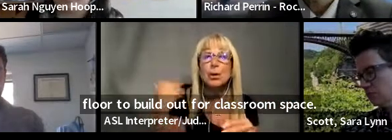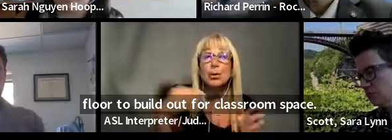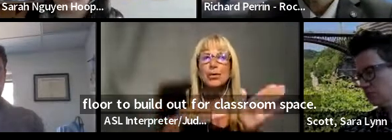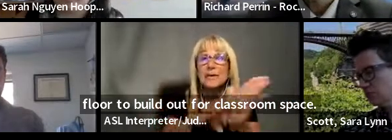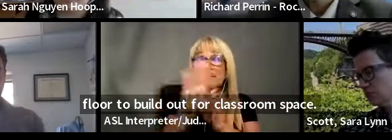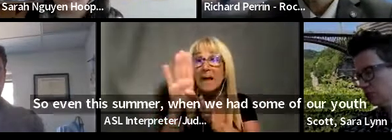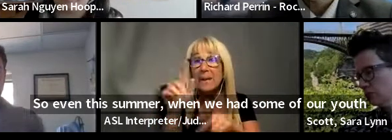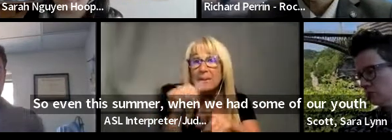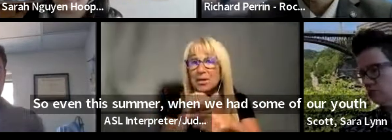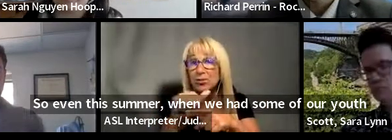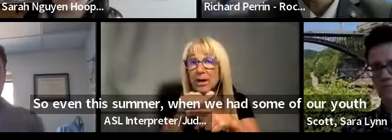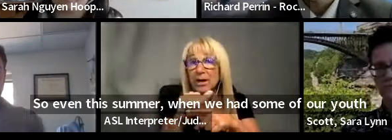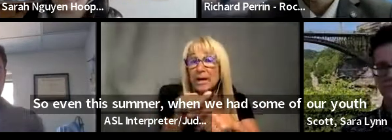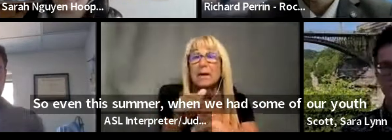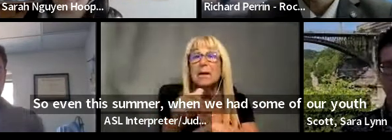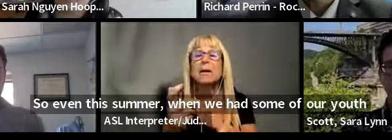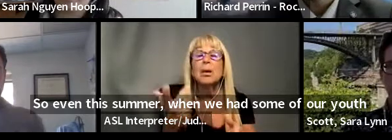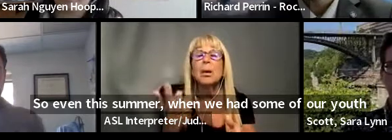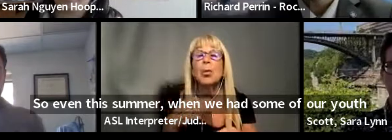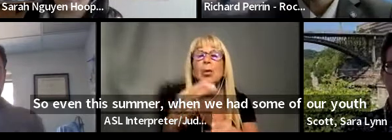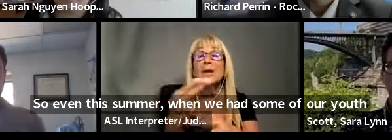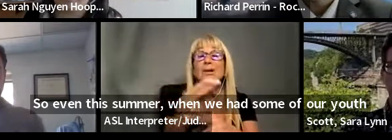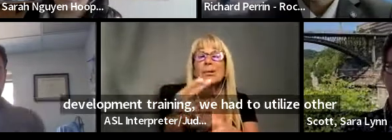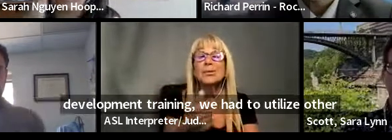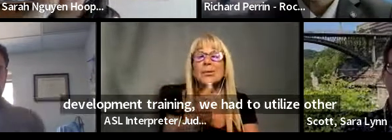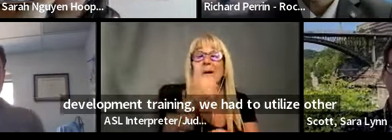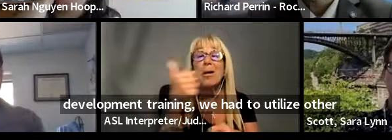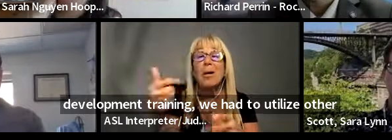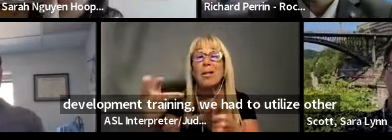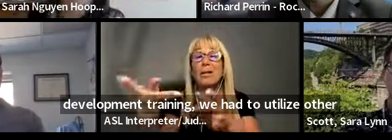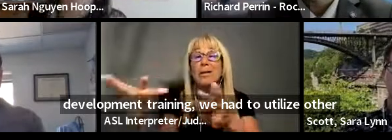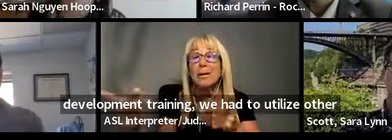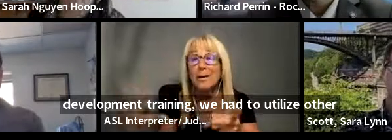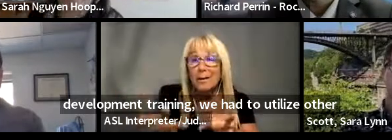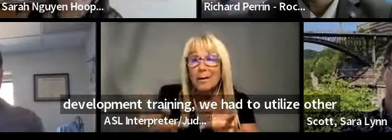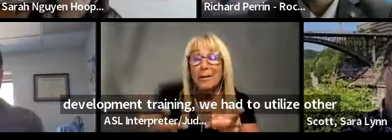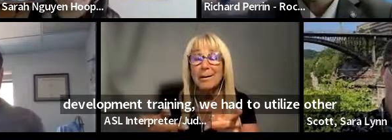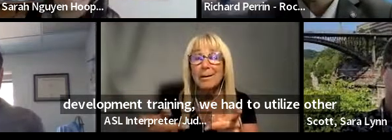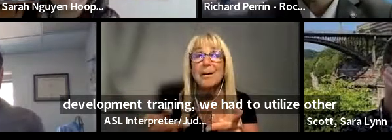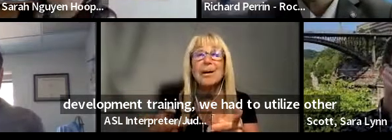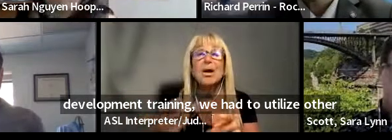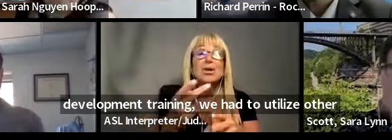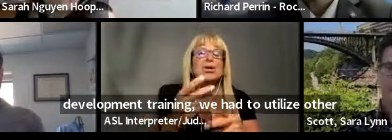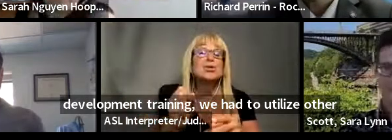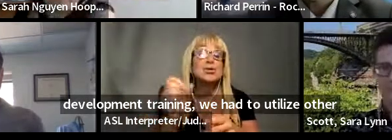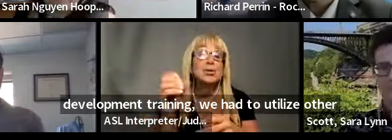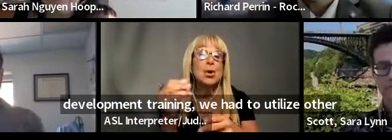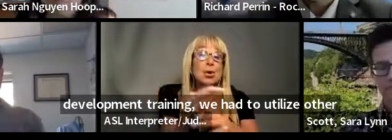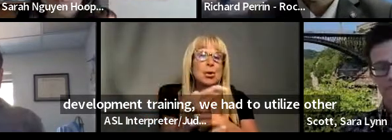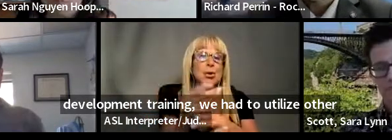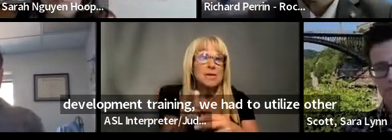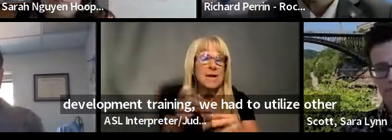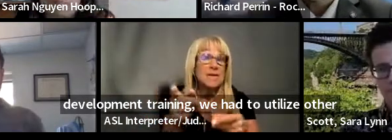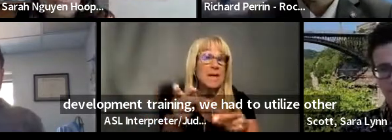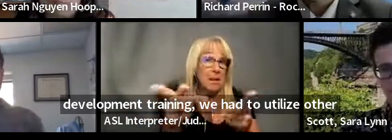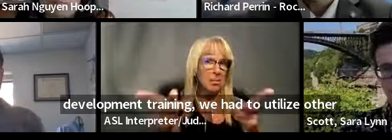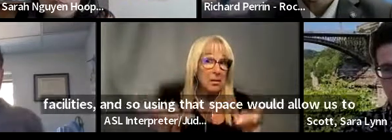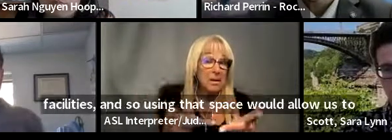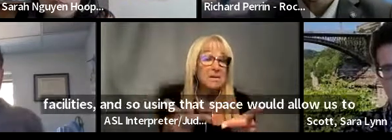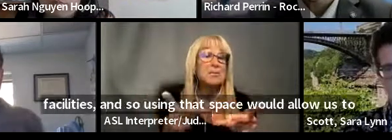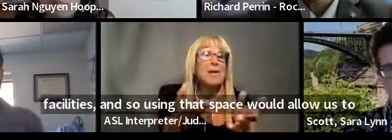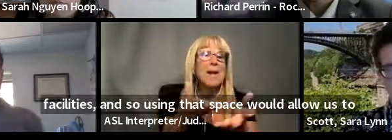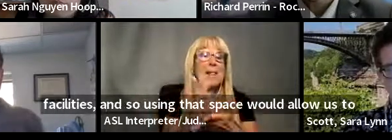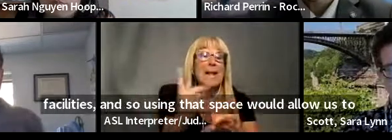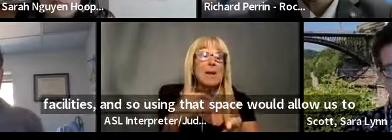training, we had to utilize other facilities. And so using that space would allow us to have our youth programming right